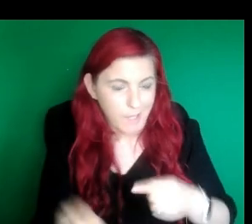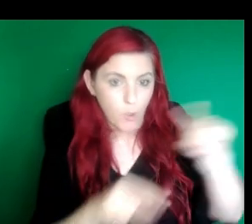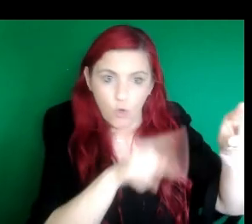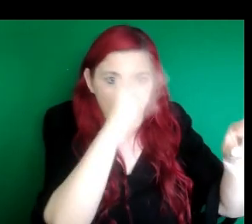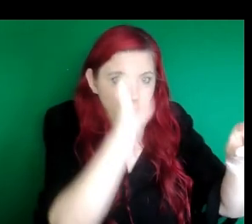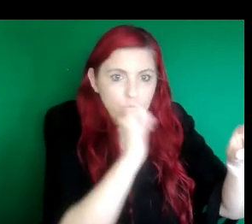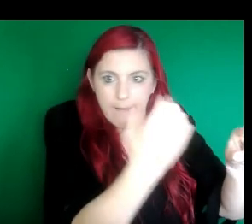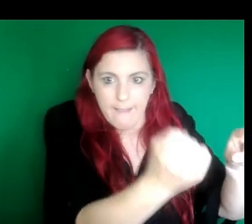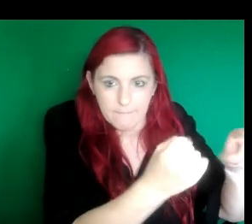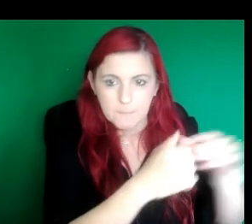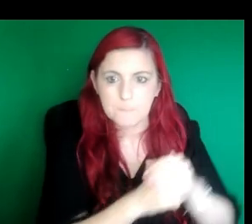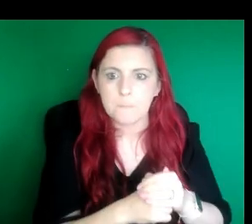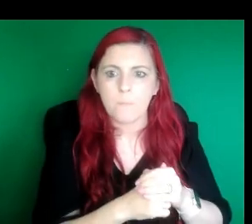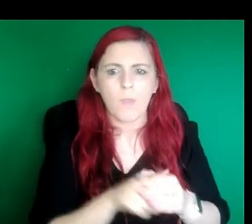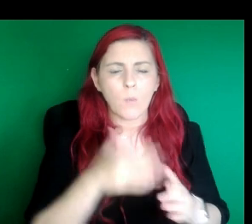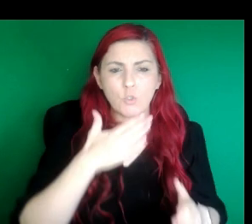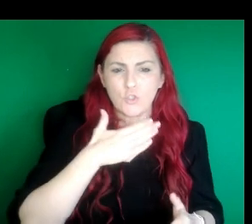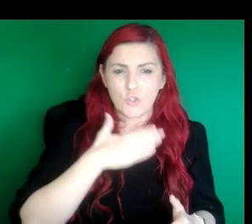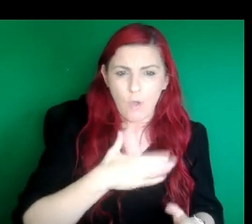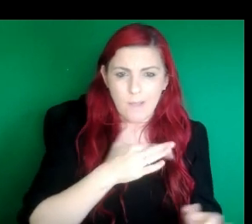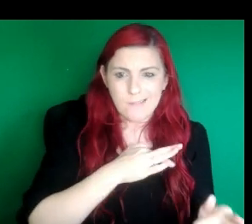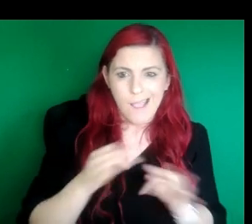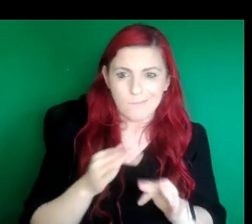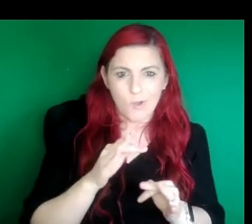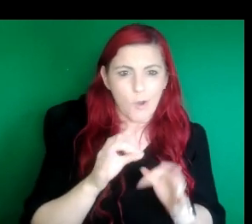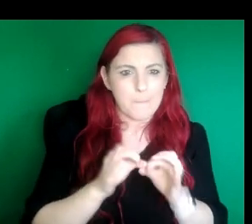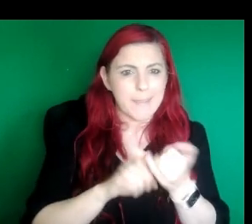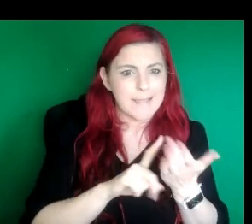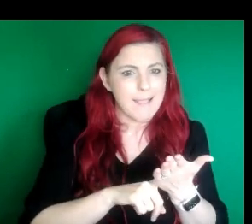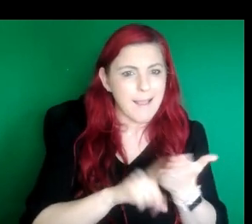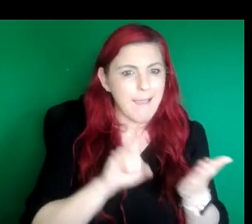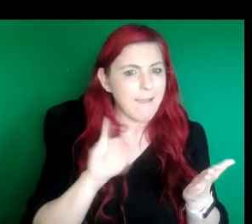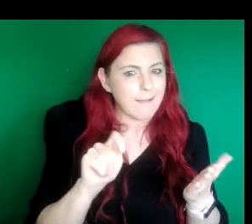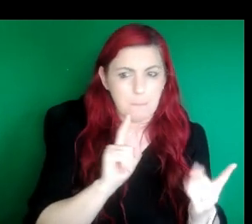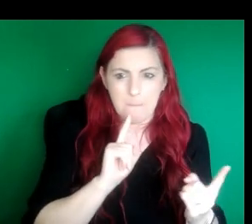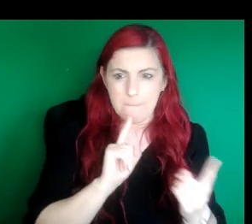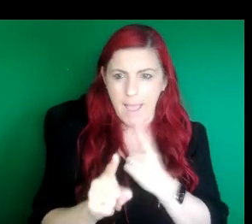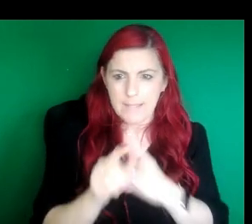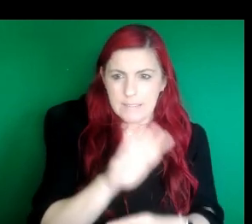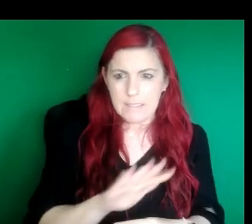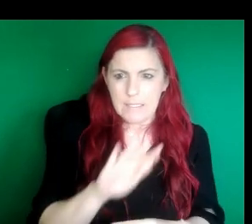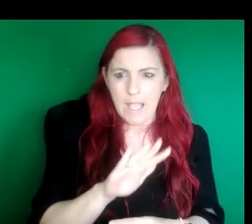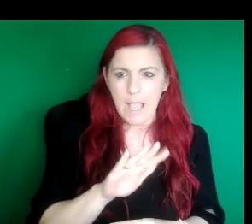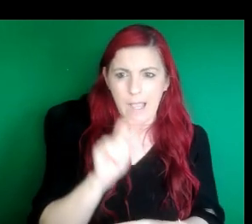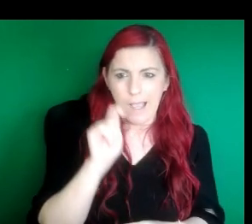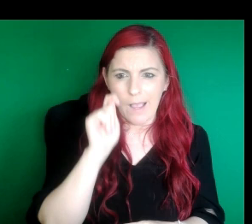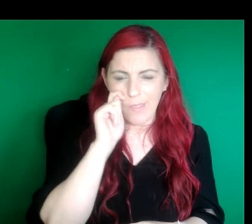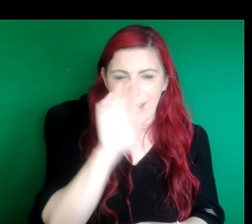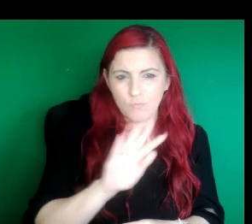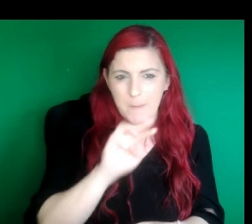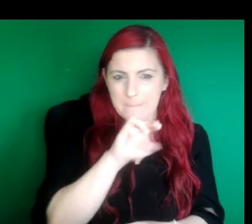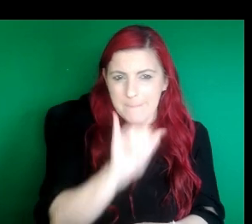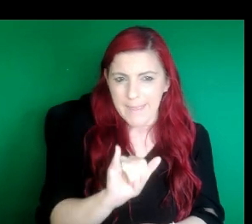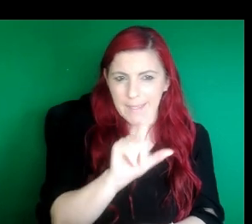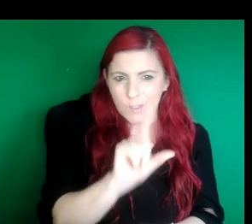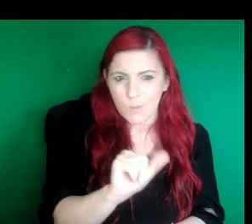And it was right after the passing of the BSL Act. I think the BSL Act passed in about I think it got royal assent in about